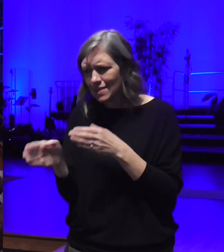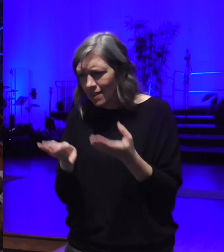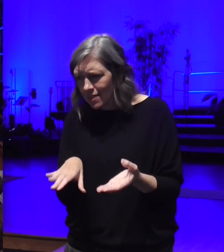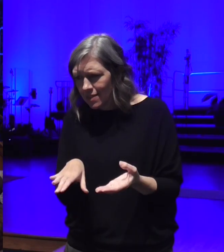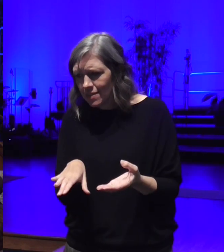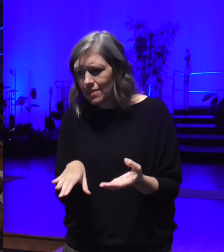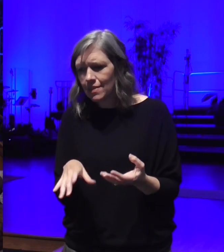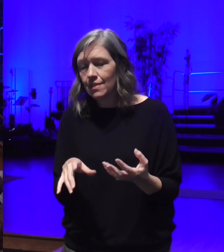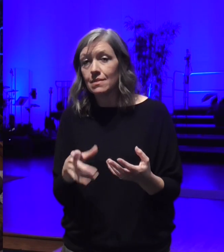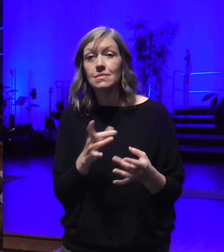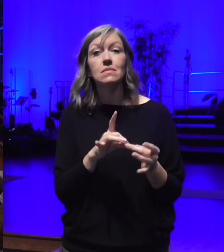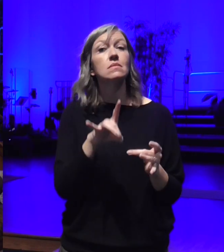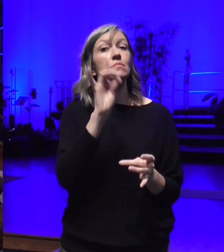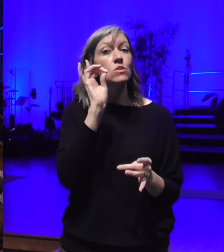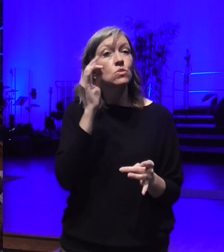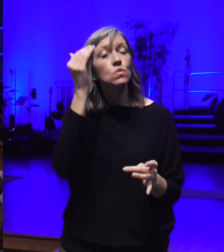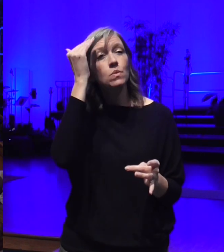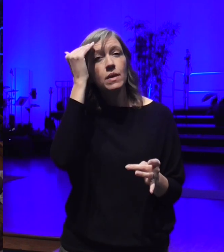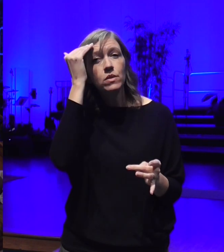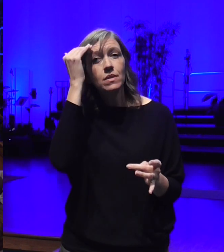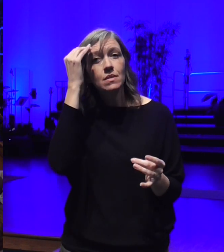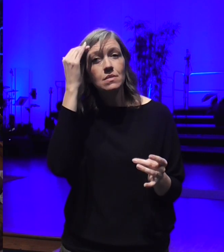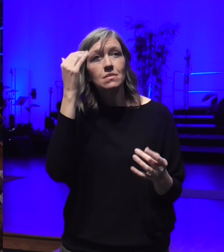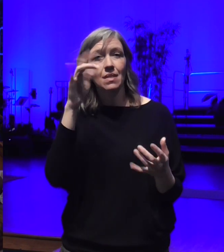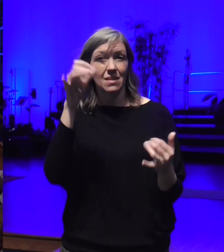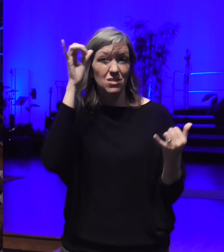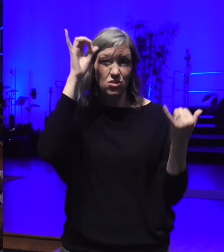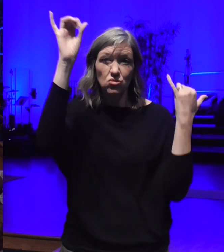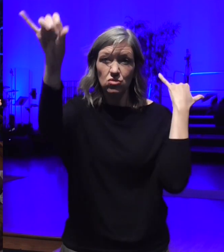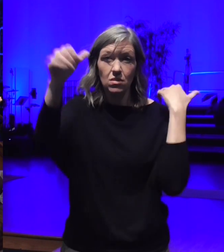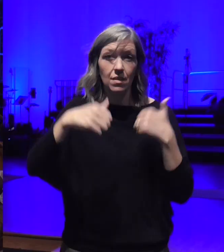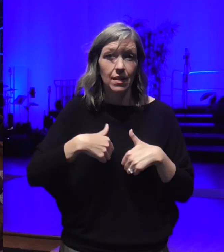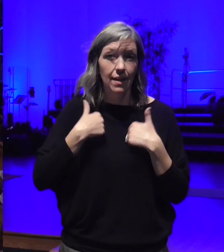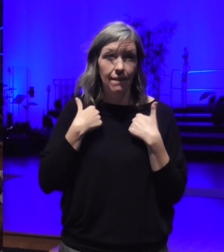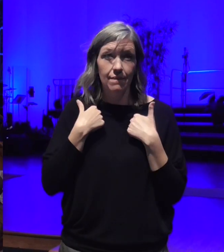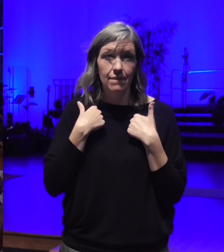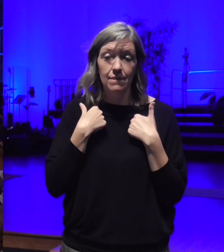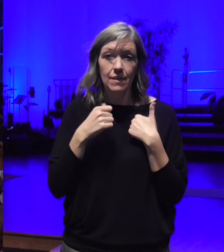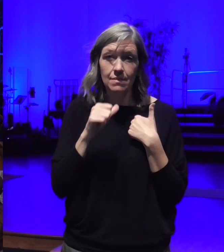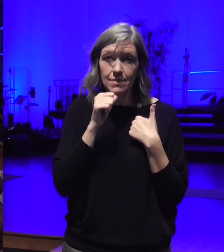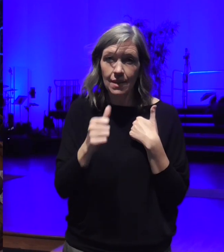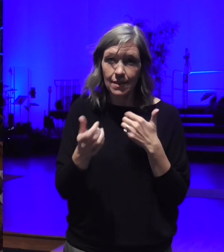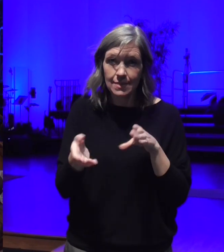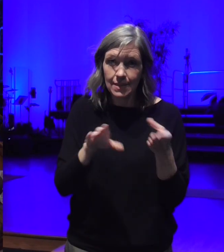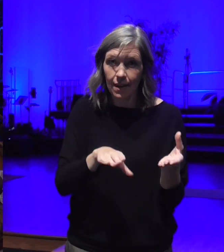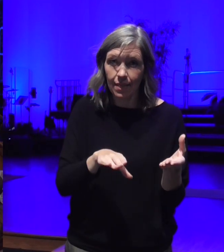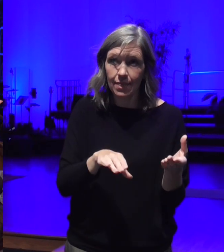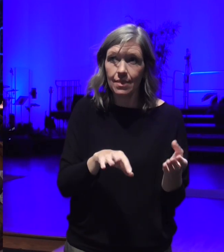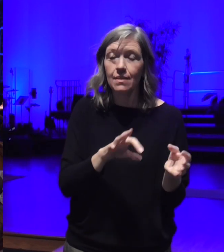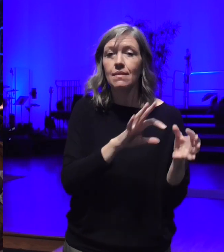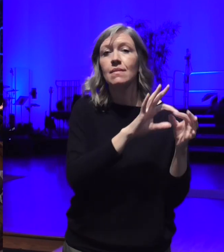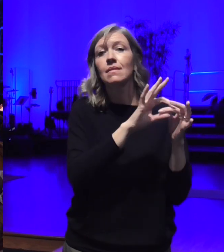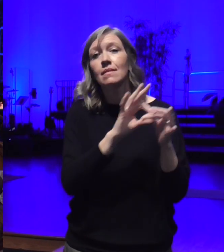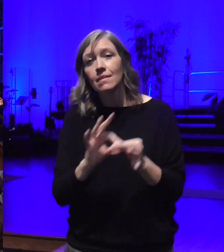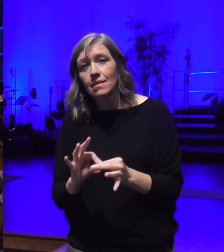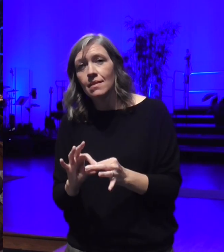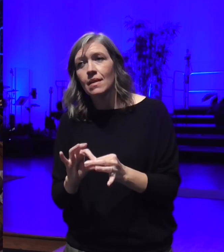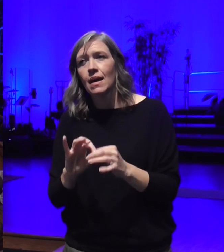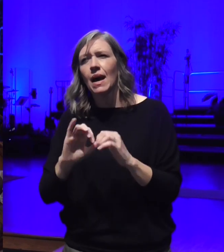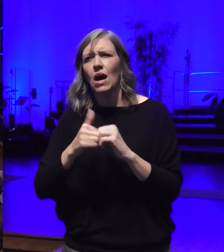our spiritual awareness, that is eternal life, by the way, not death at all, into this